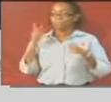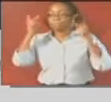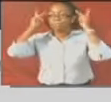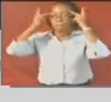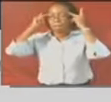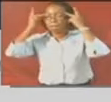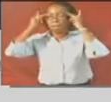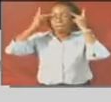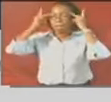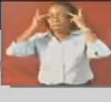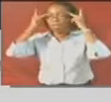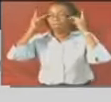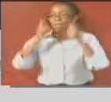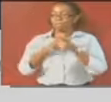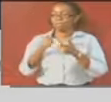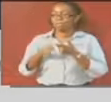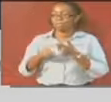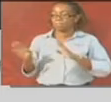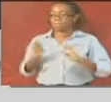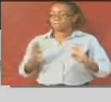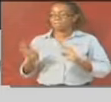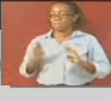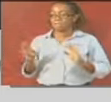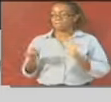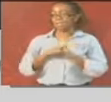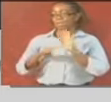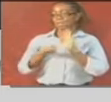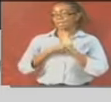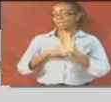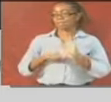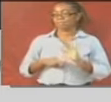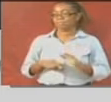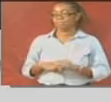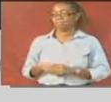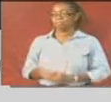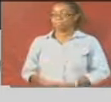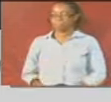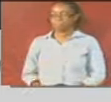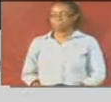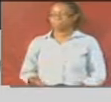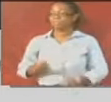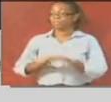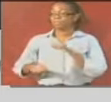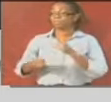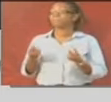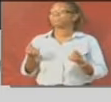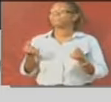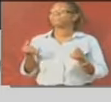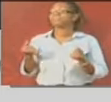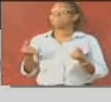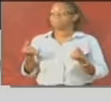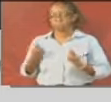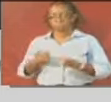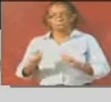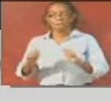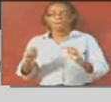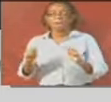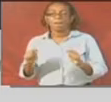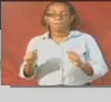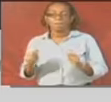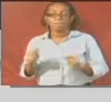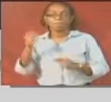lead to negative psychological outcomes. So we all need to limit our information to reputable and